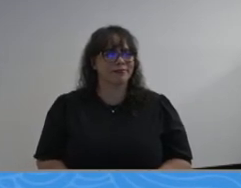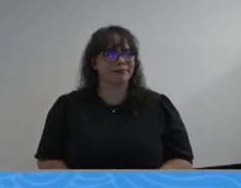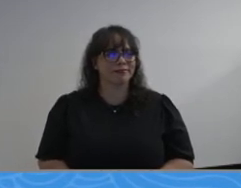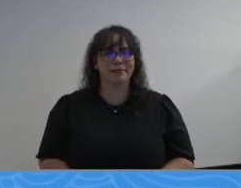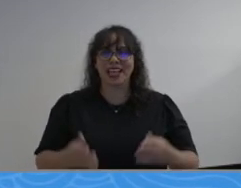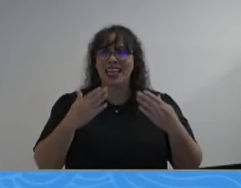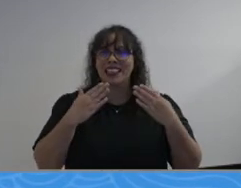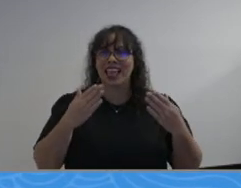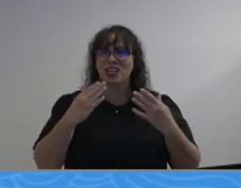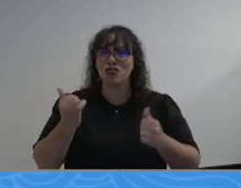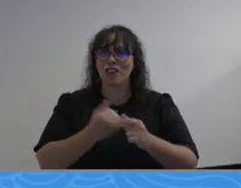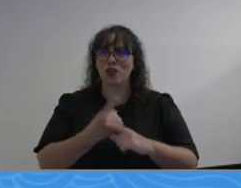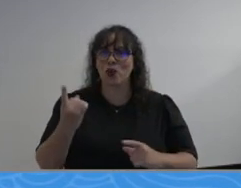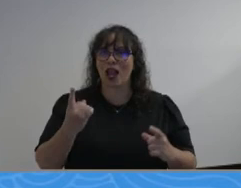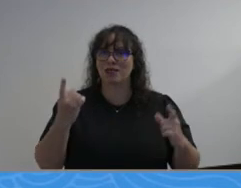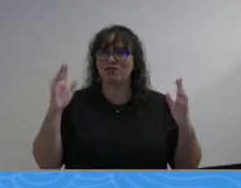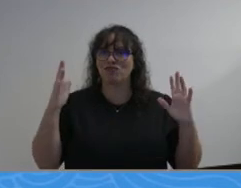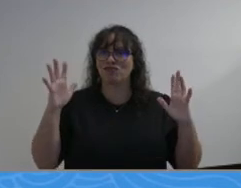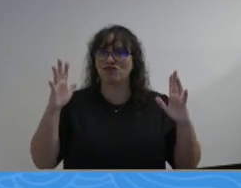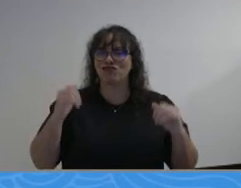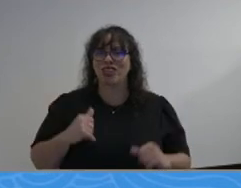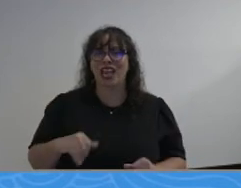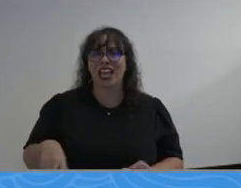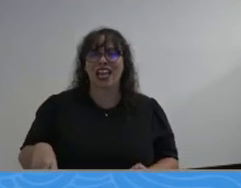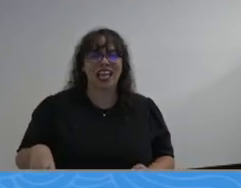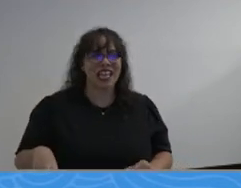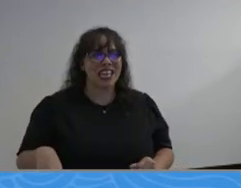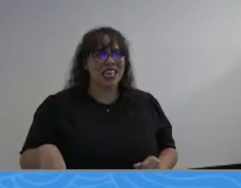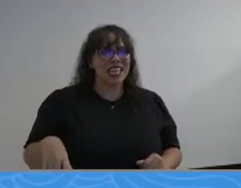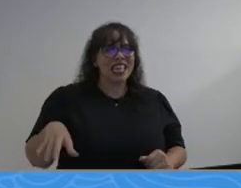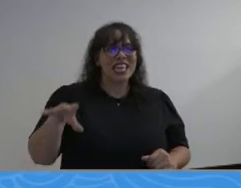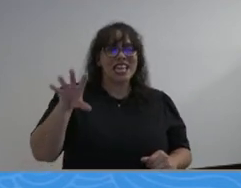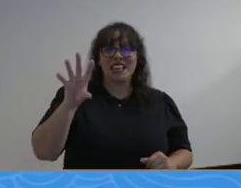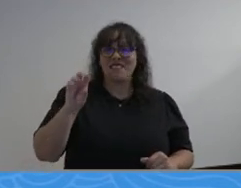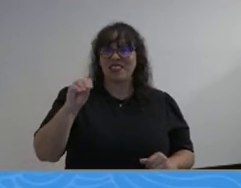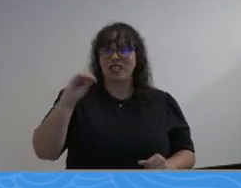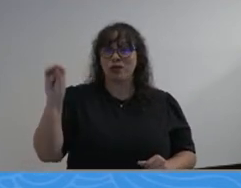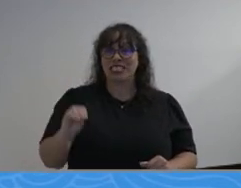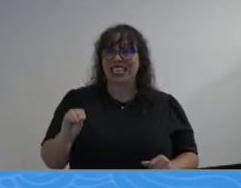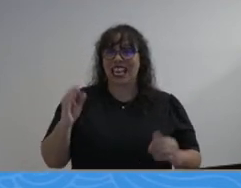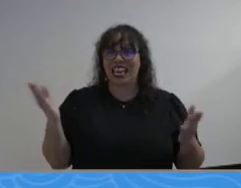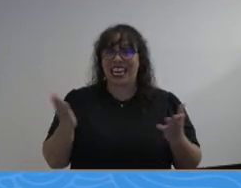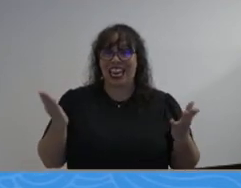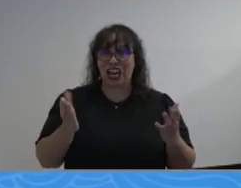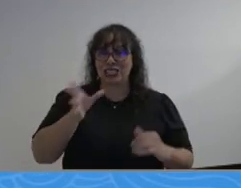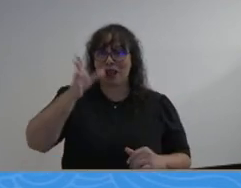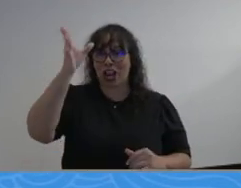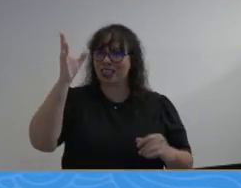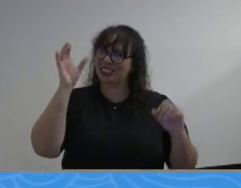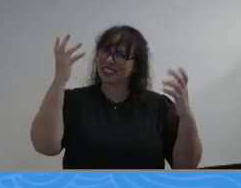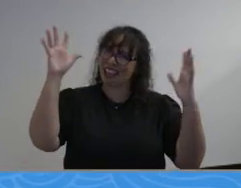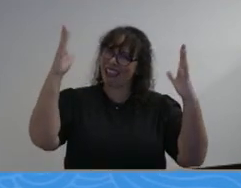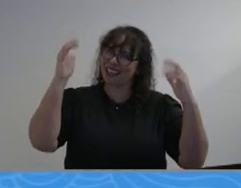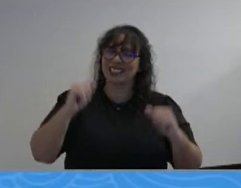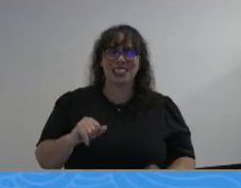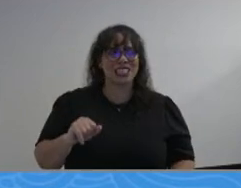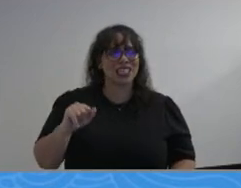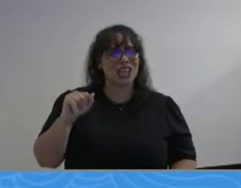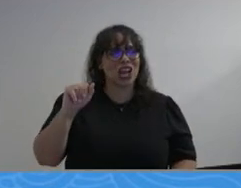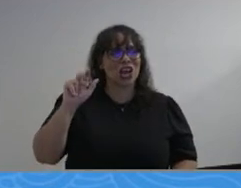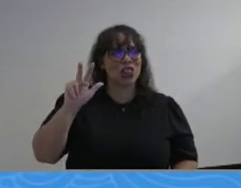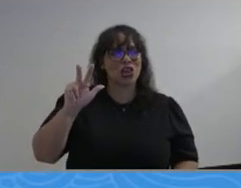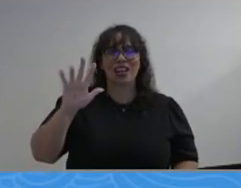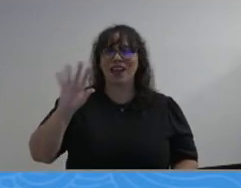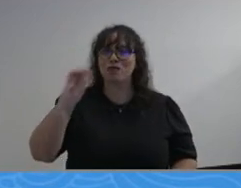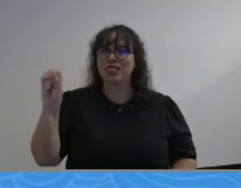Thank you, everybody. All right, so we've got 50% of us here as parents. Yes, we've got 35% educators.